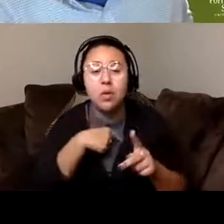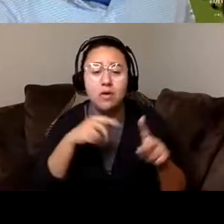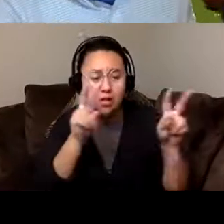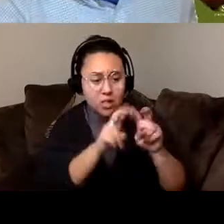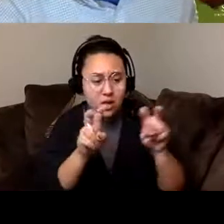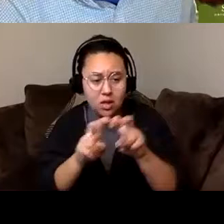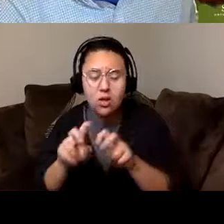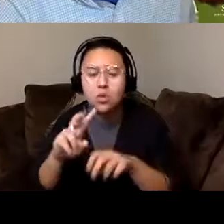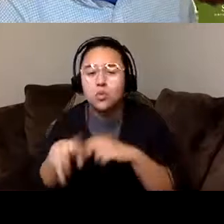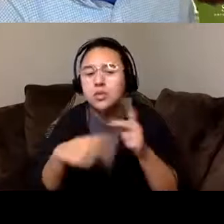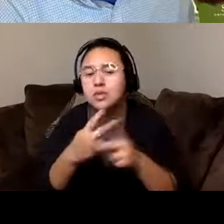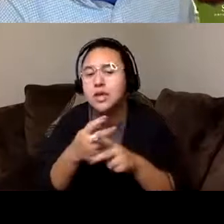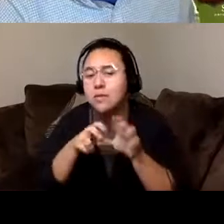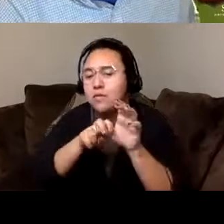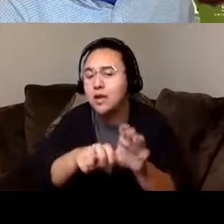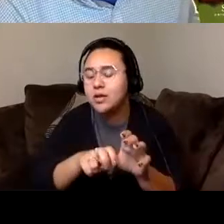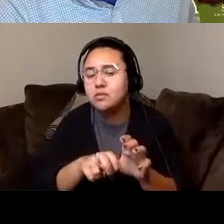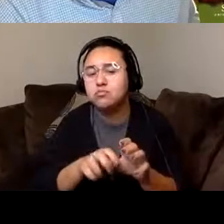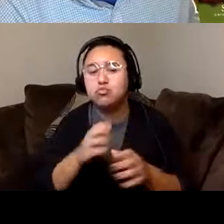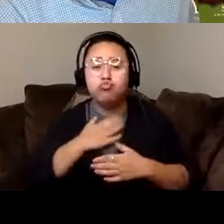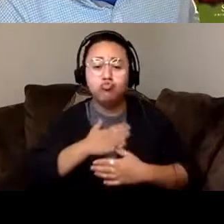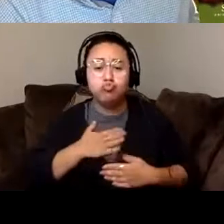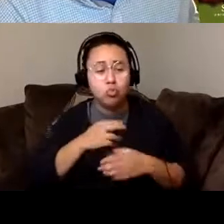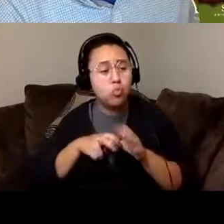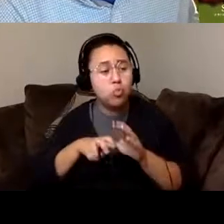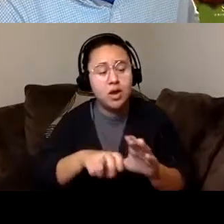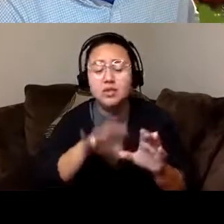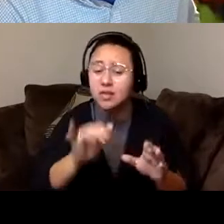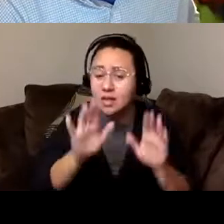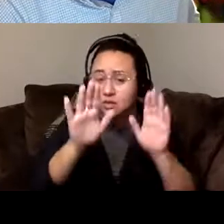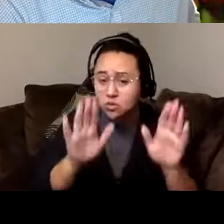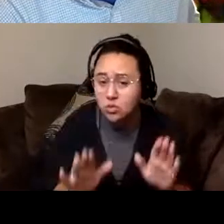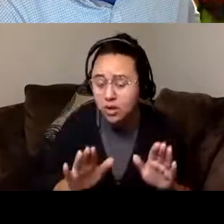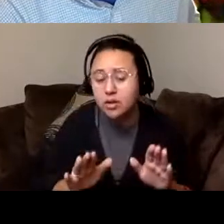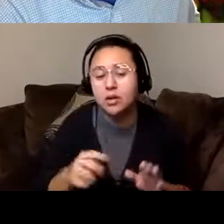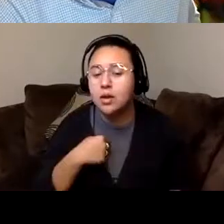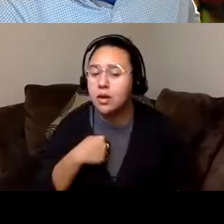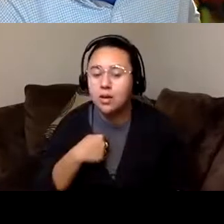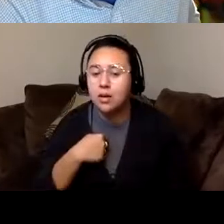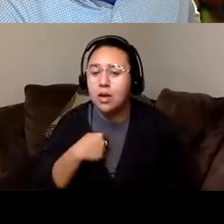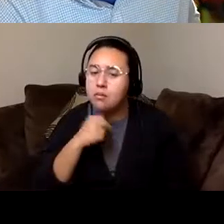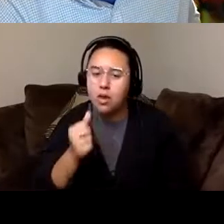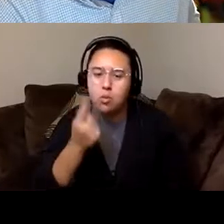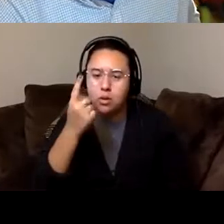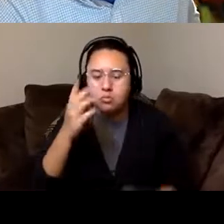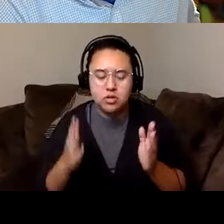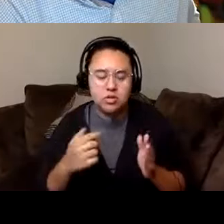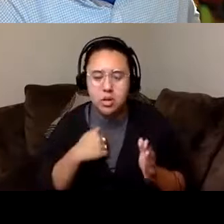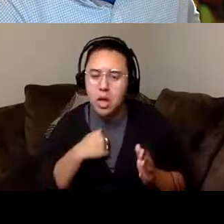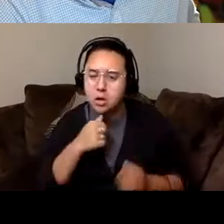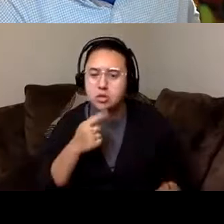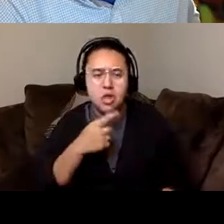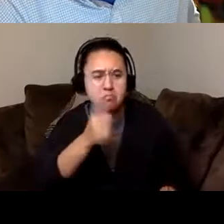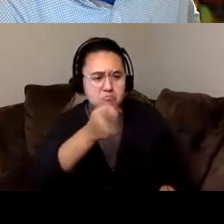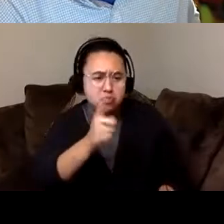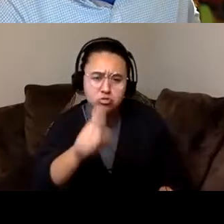these. Recreational rides, which are great. I'm not one of the folks that kind of poo-poo recreation. I think that's really important for